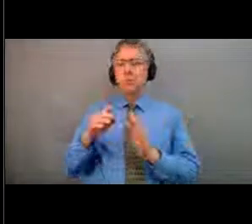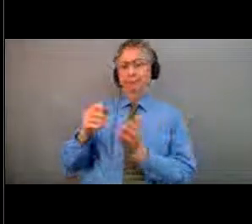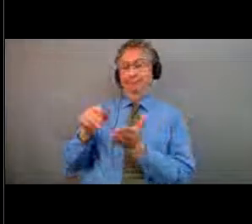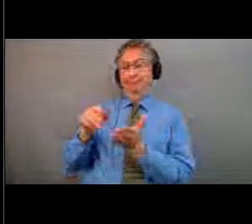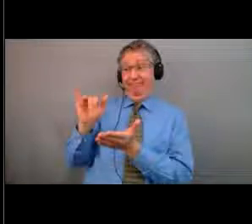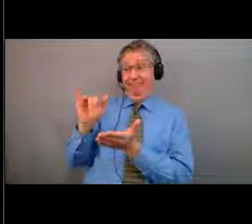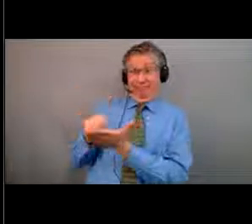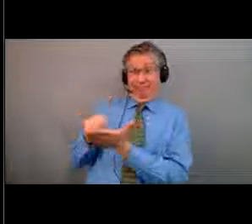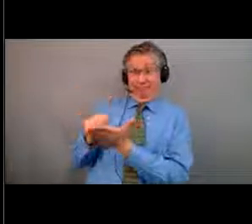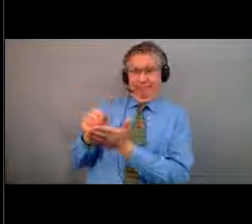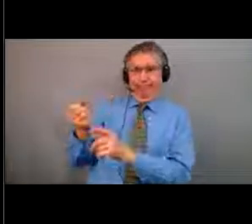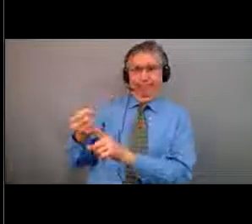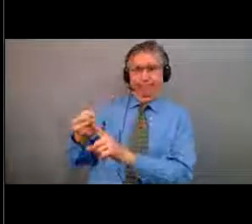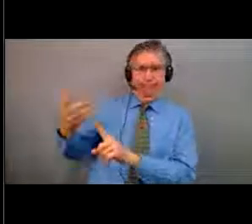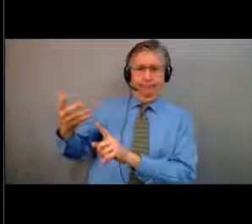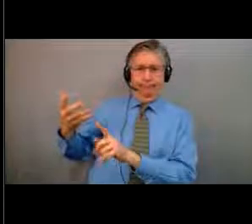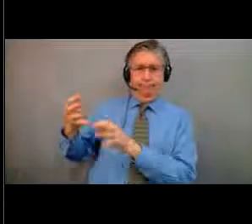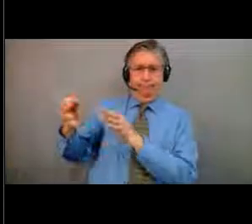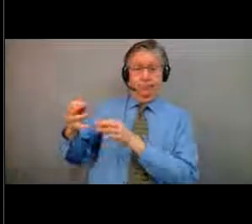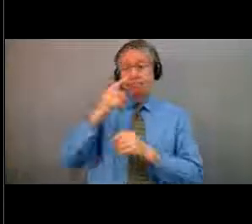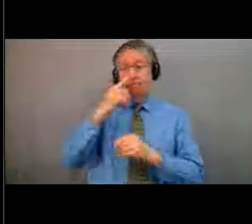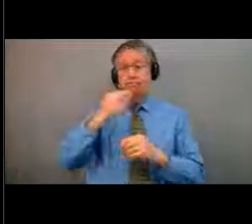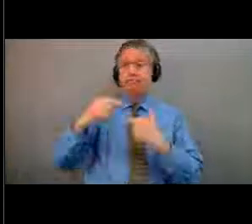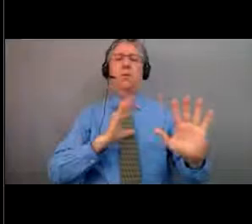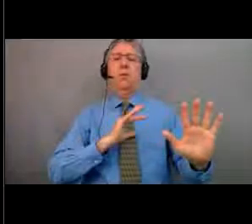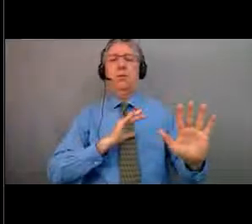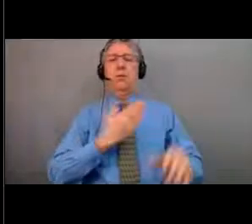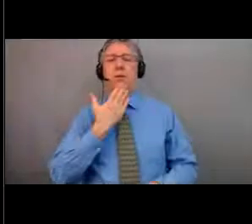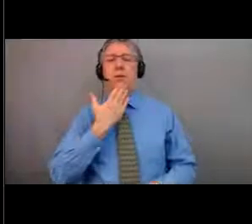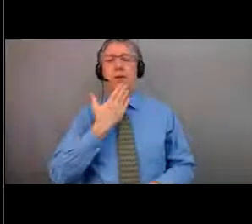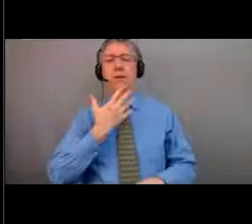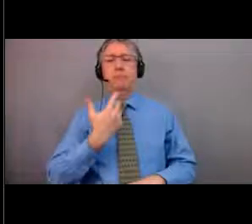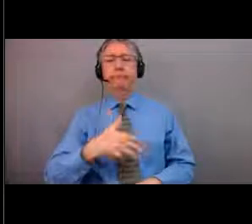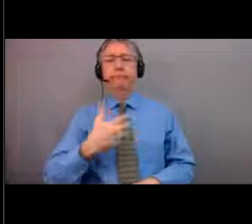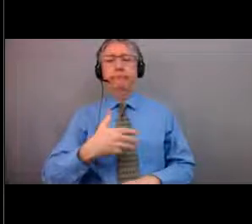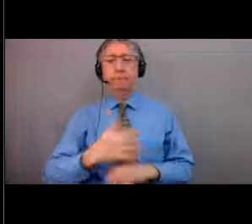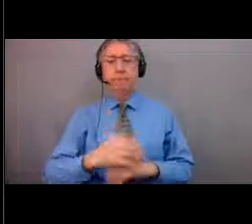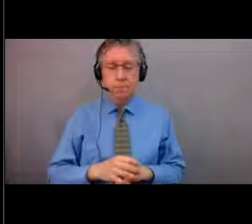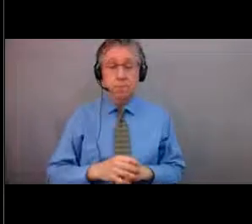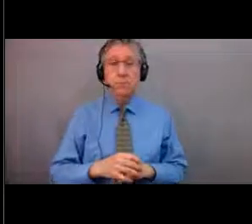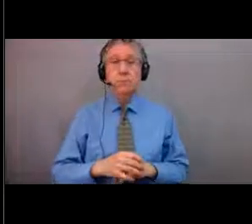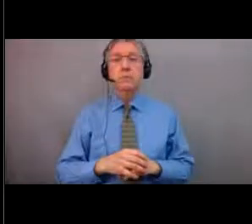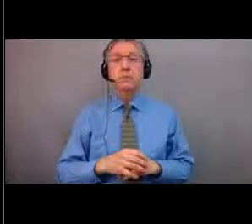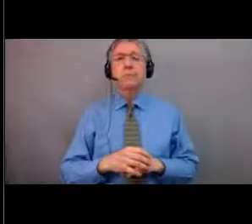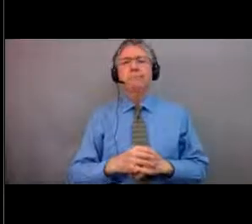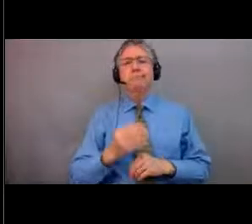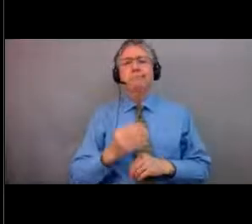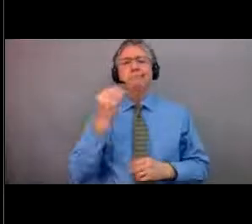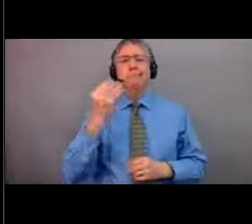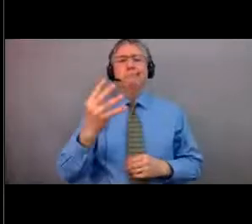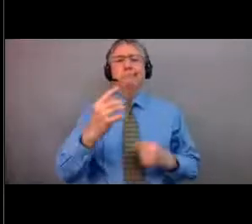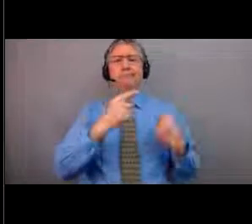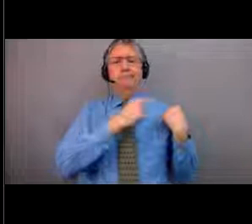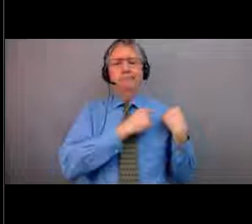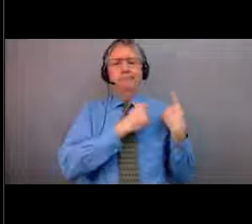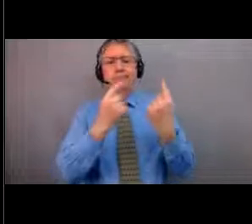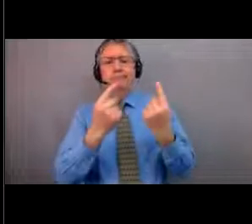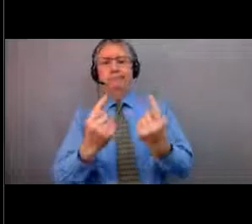If I could have the slides, please. over the last 40 years, we have